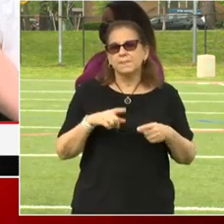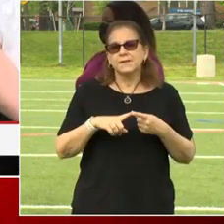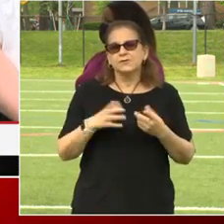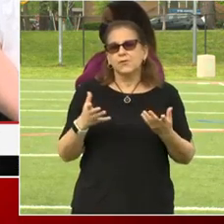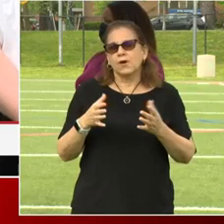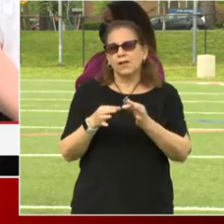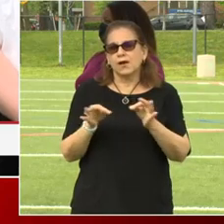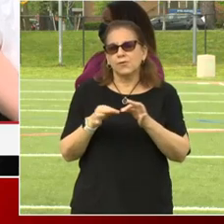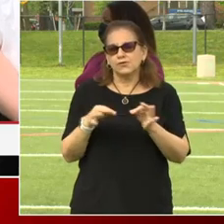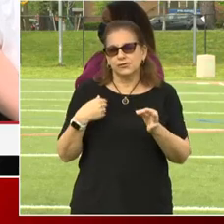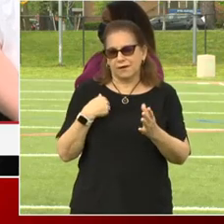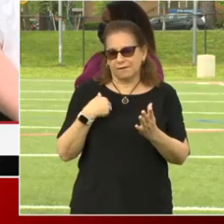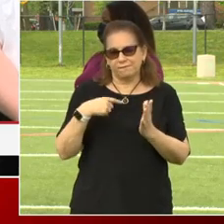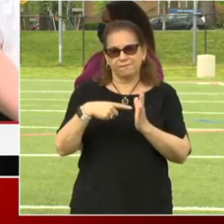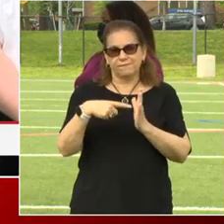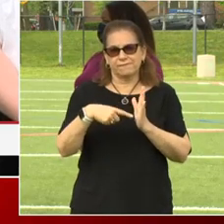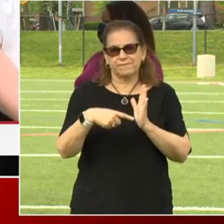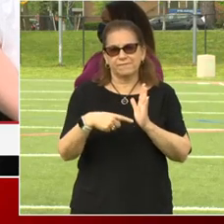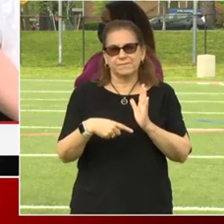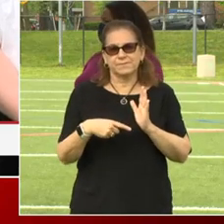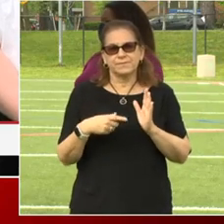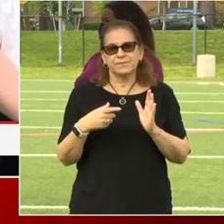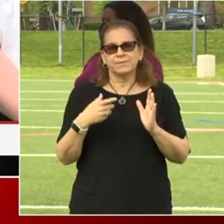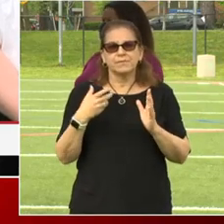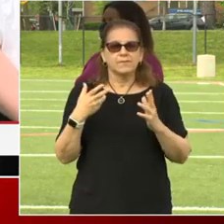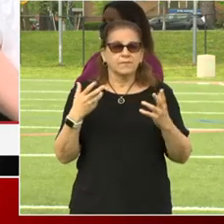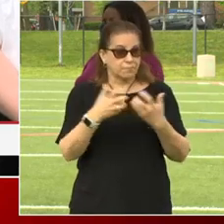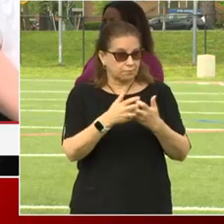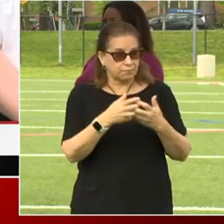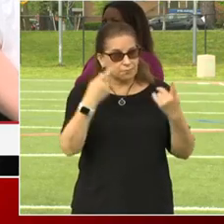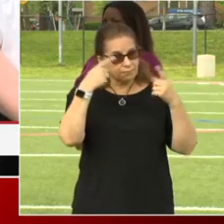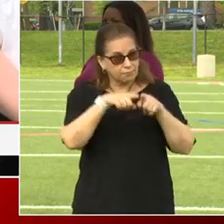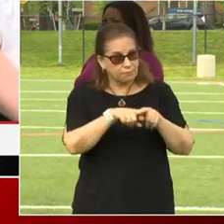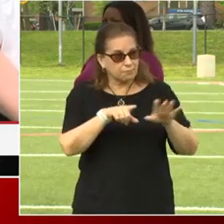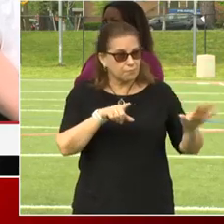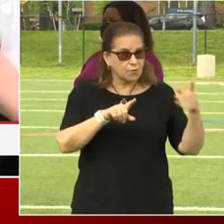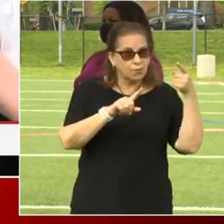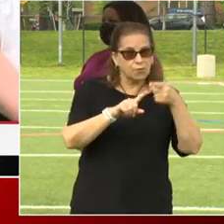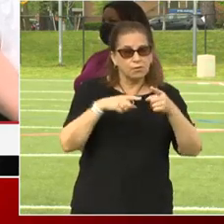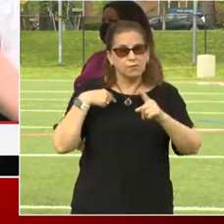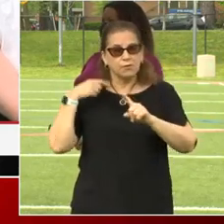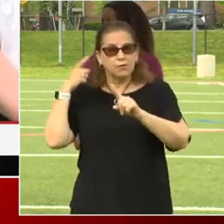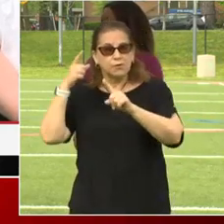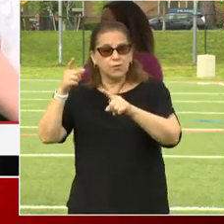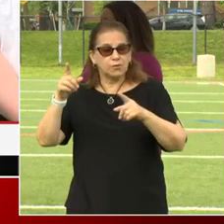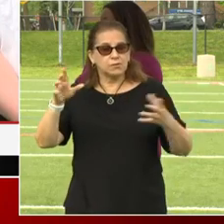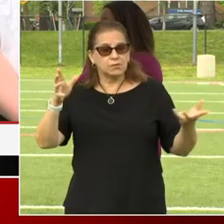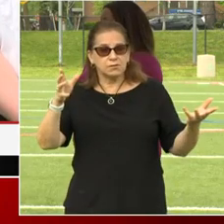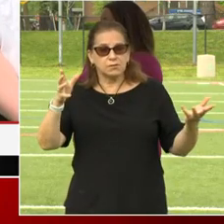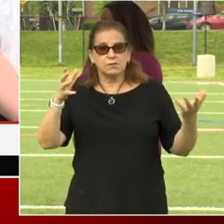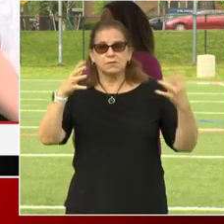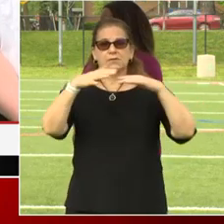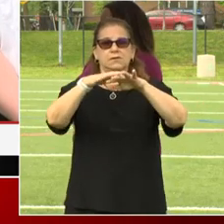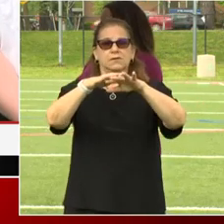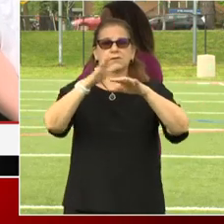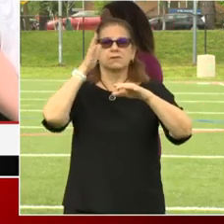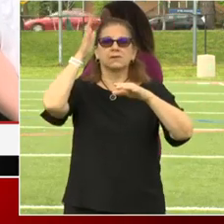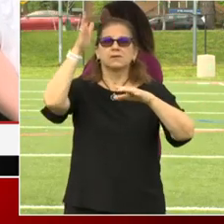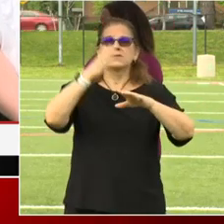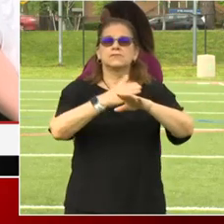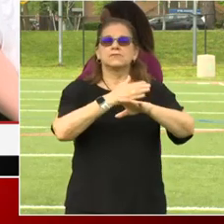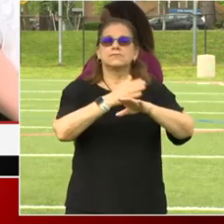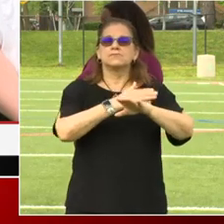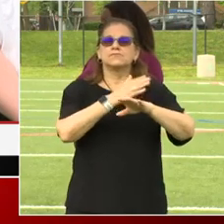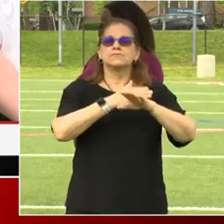that furthers the goal, which is different in this plan than in previous plans, of doing everything we can to encourage